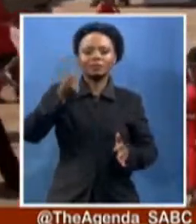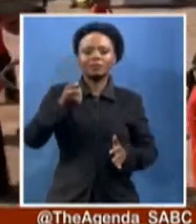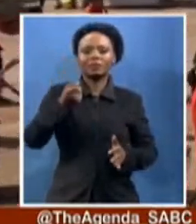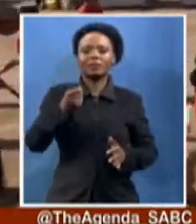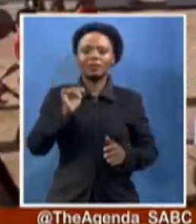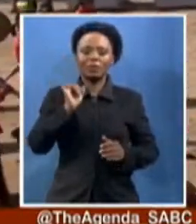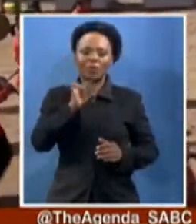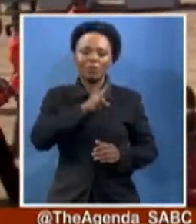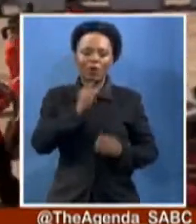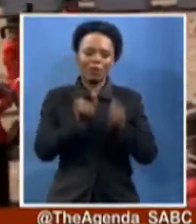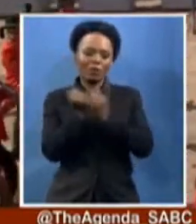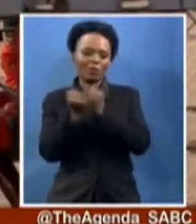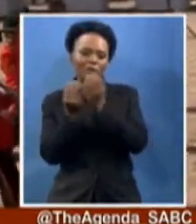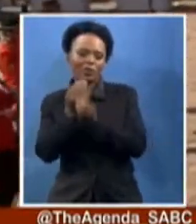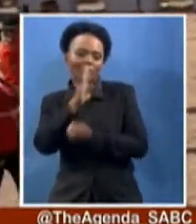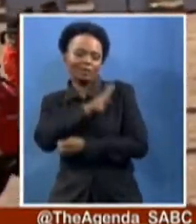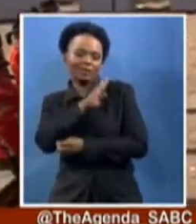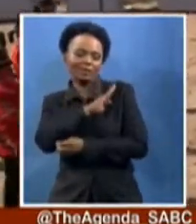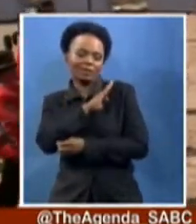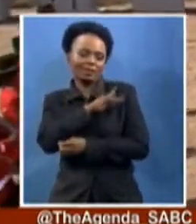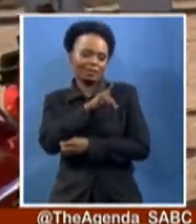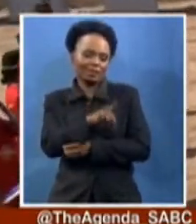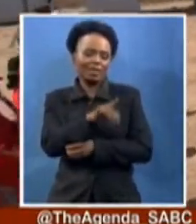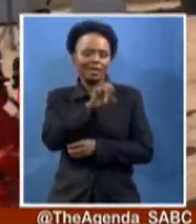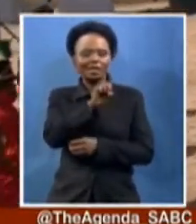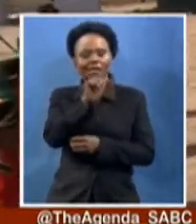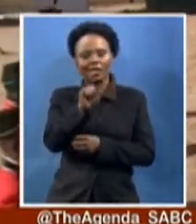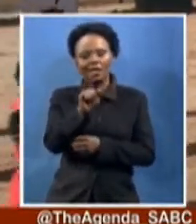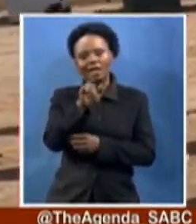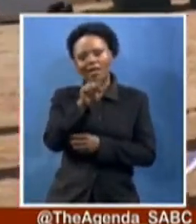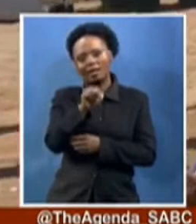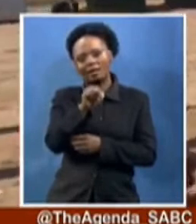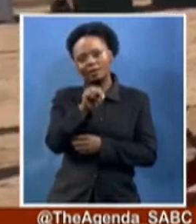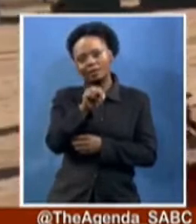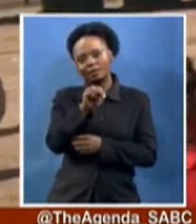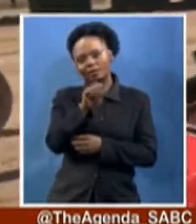What they've done is officially they have